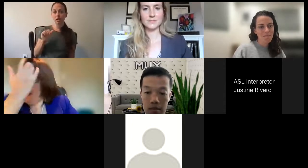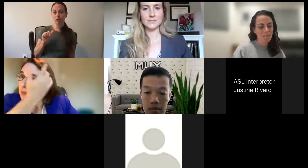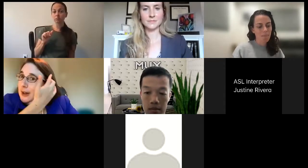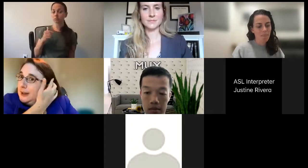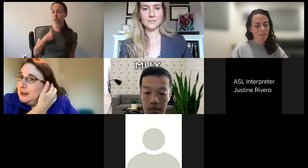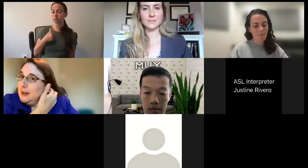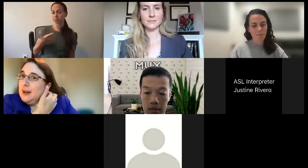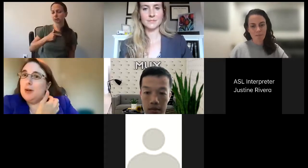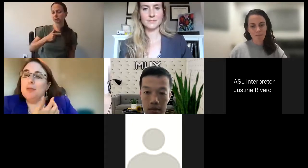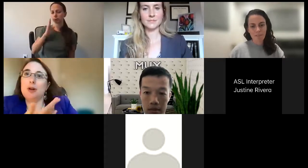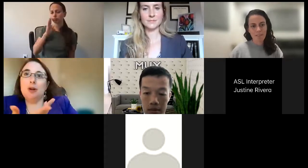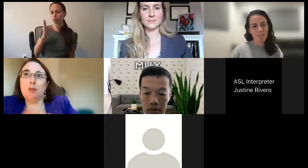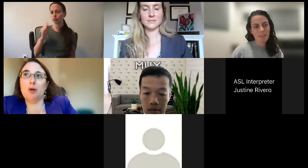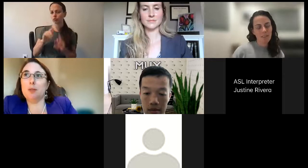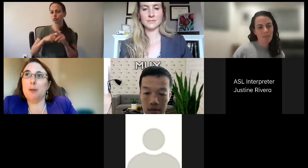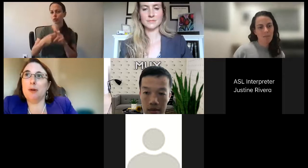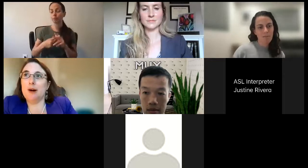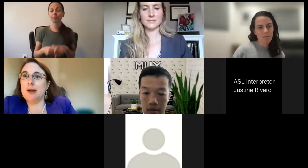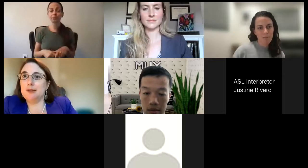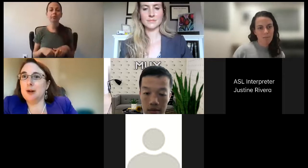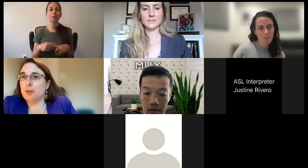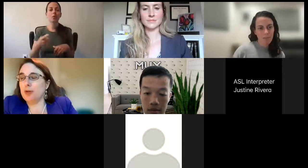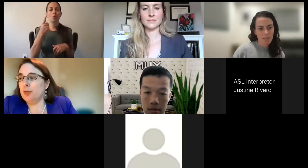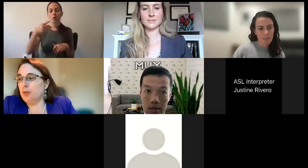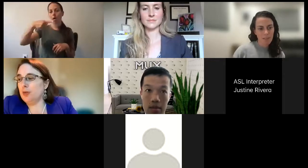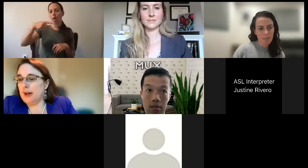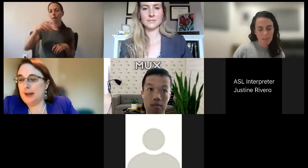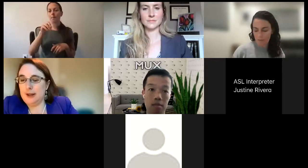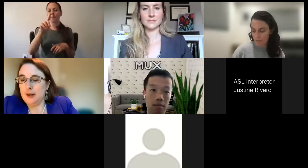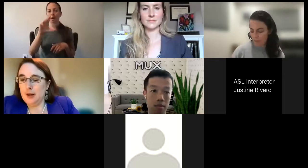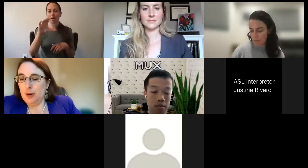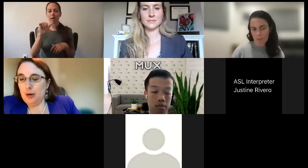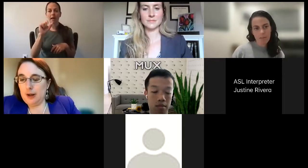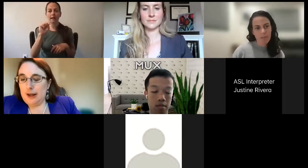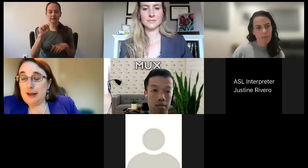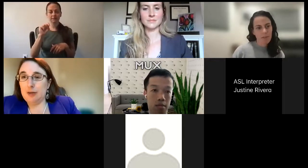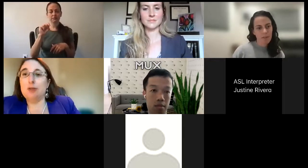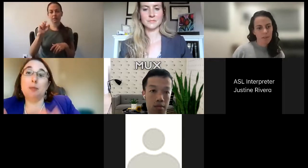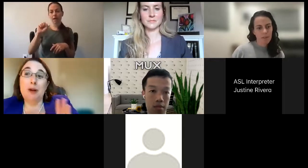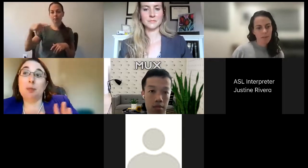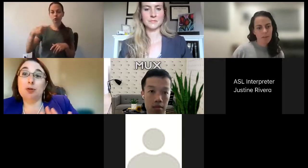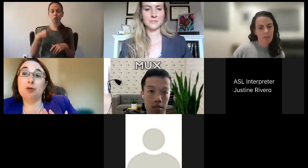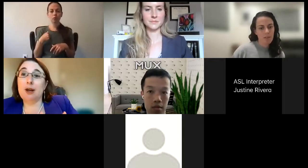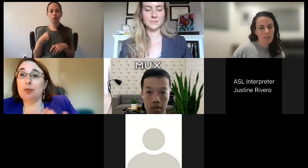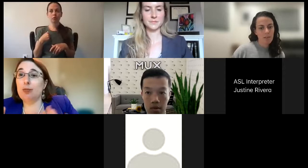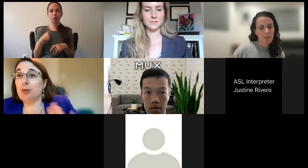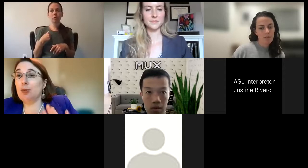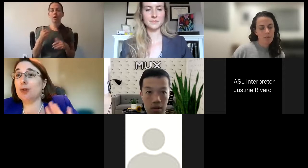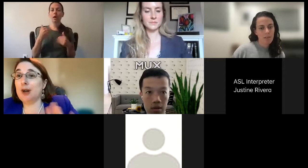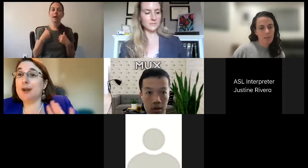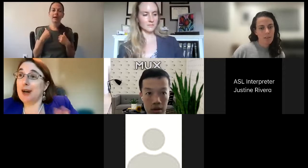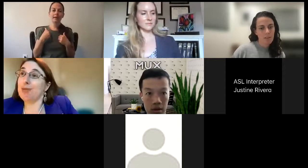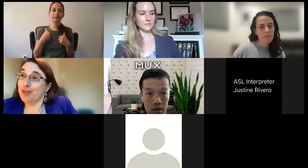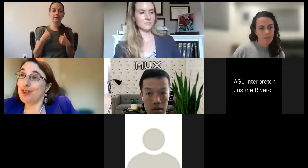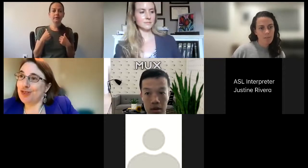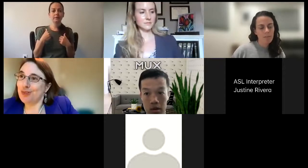I'll dive right in. In one of my podcast episodes, so in my episodes, I have real world